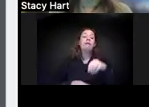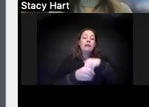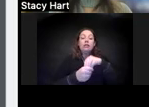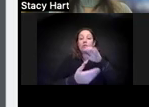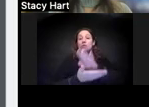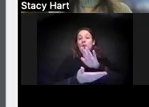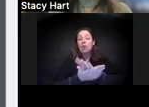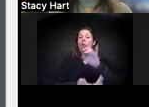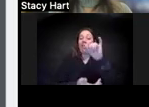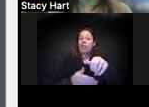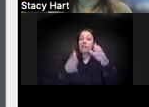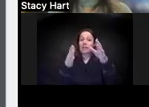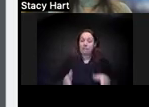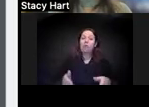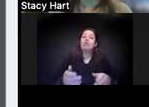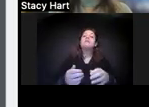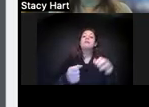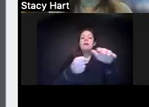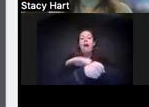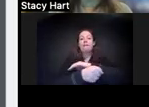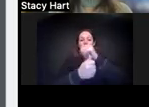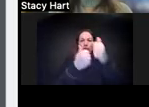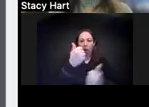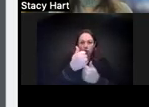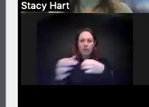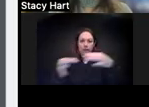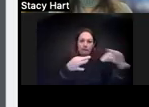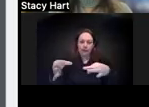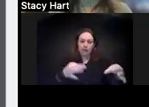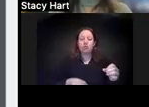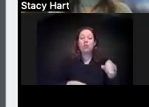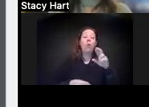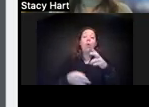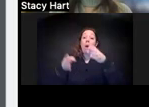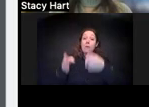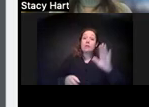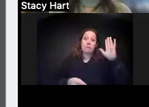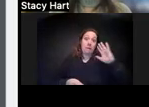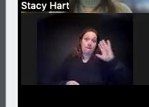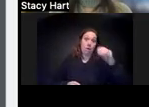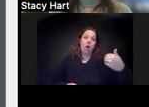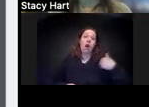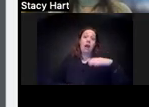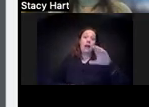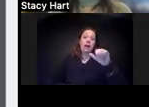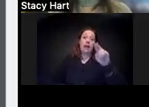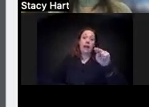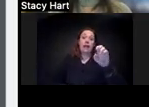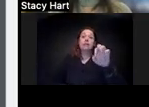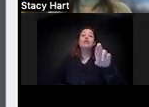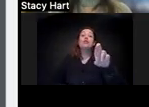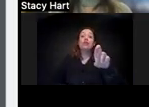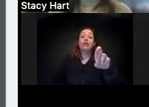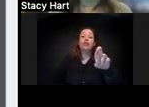the definition. Or someone who has had cancer but is now in remission